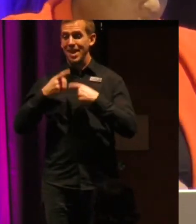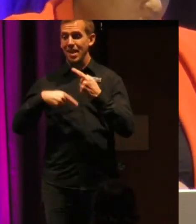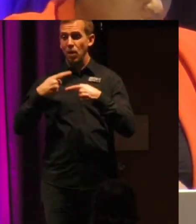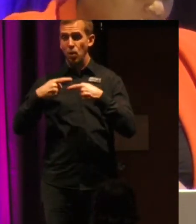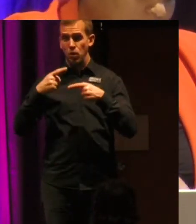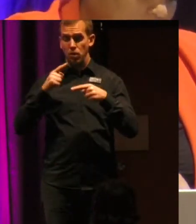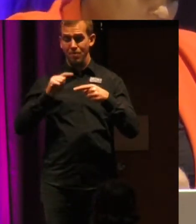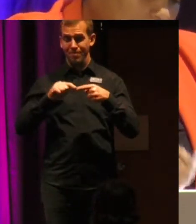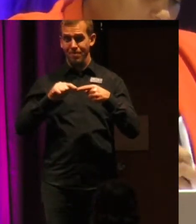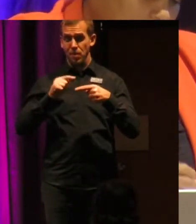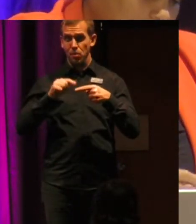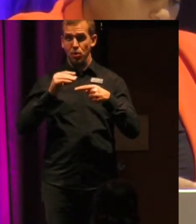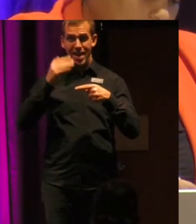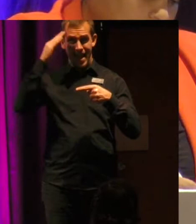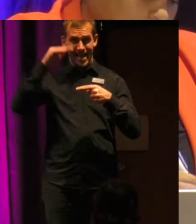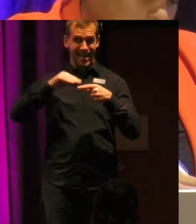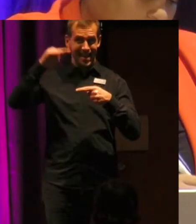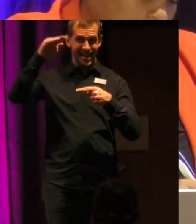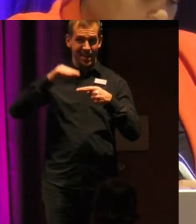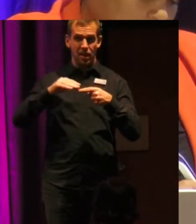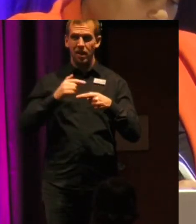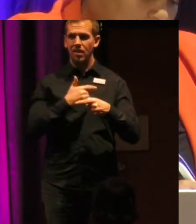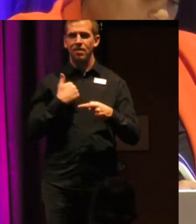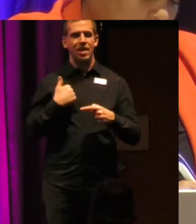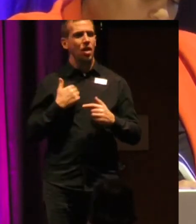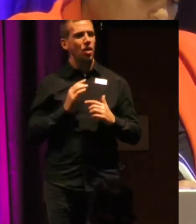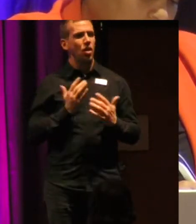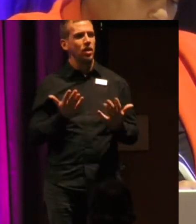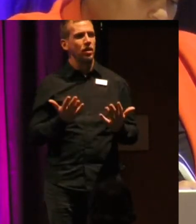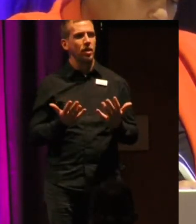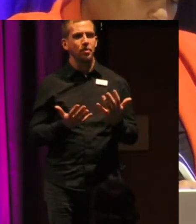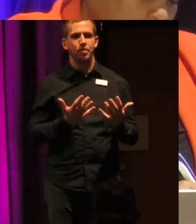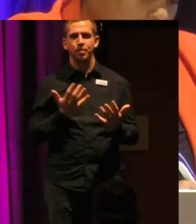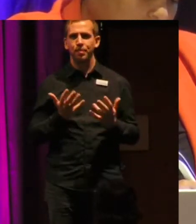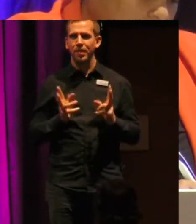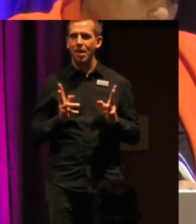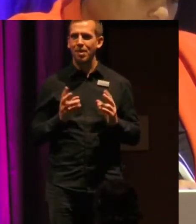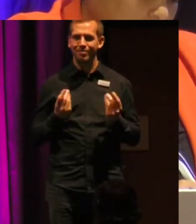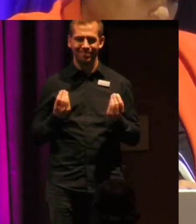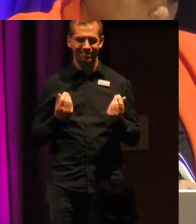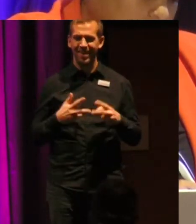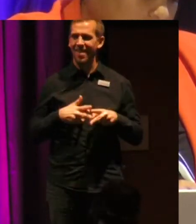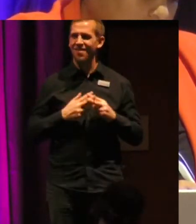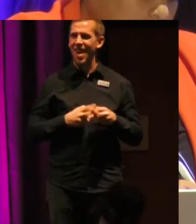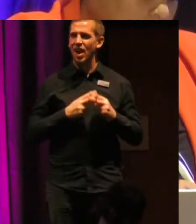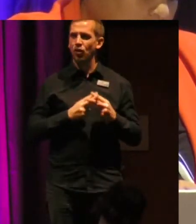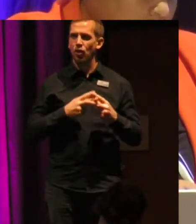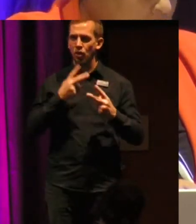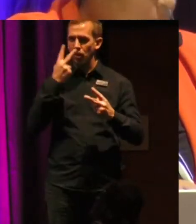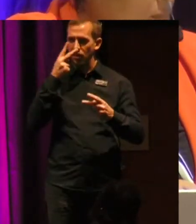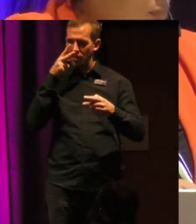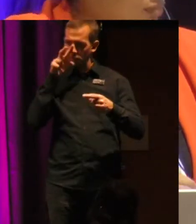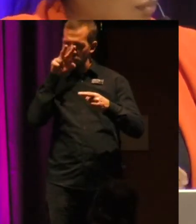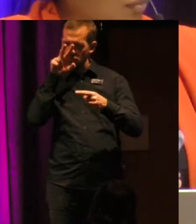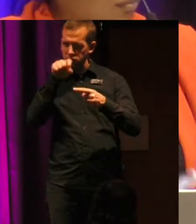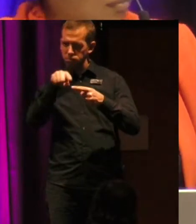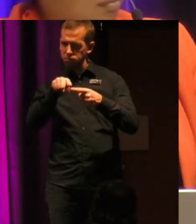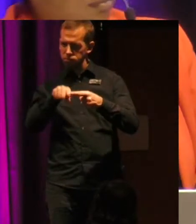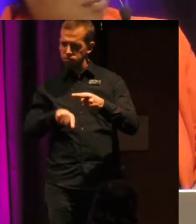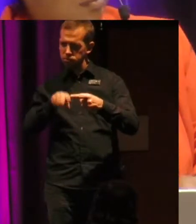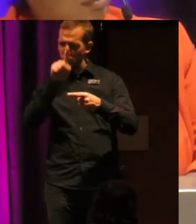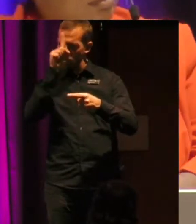older, we don't really have the tools to see through this. And that's why